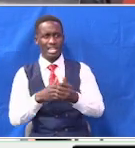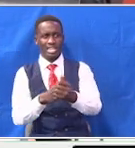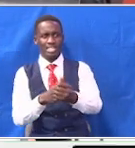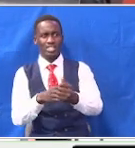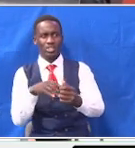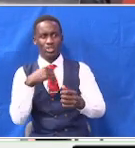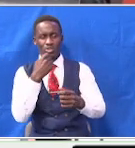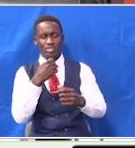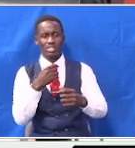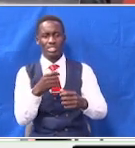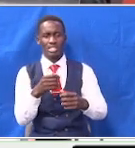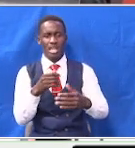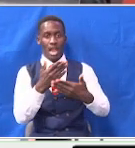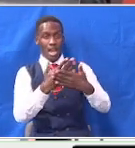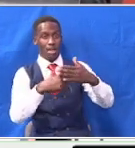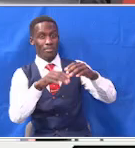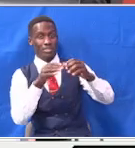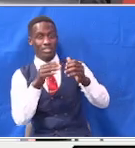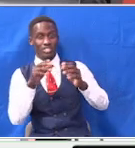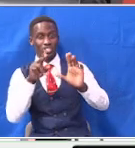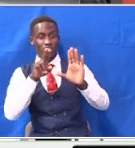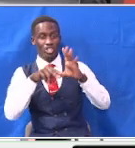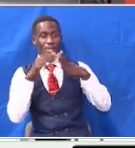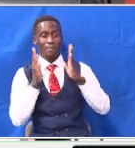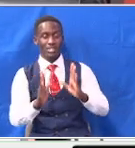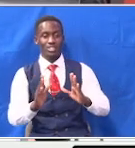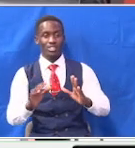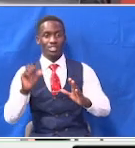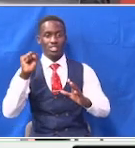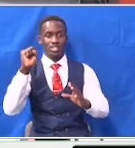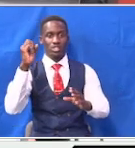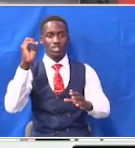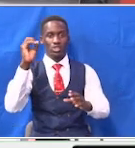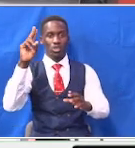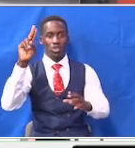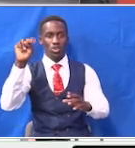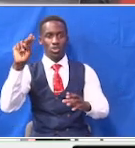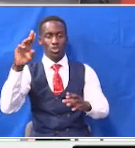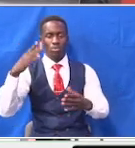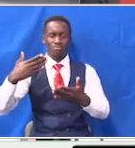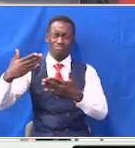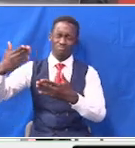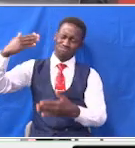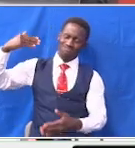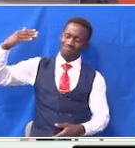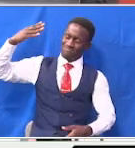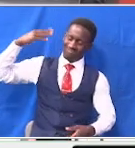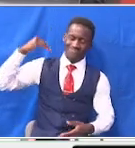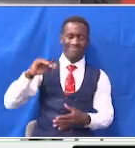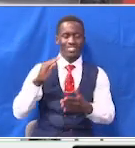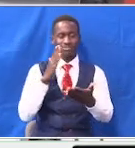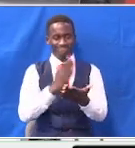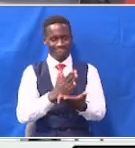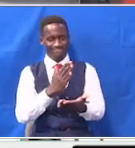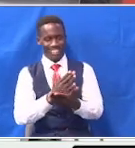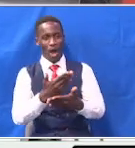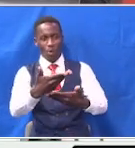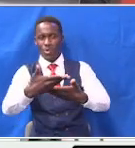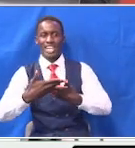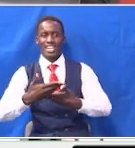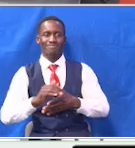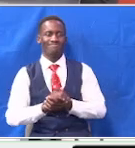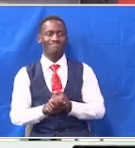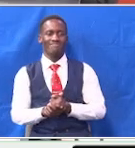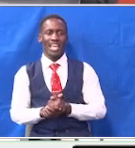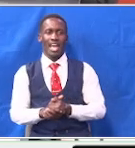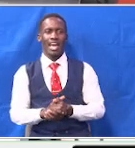chairman of SONU. Vice chairman of SONU. Mm. You know, many the great ago. SONU. Yes. Once upon a time. Many years ago, yes. Indeed. Karibu sana.